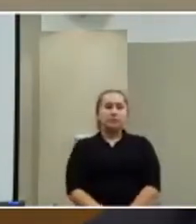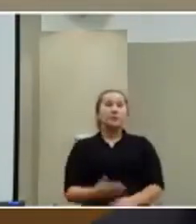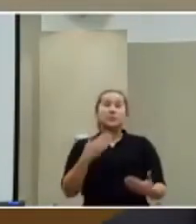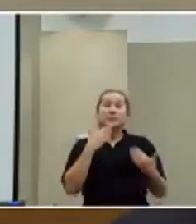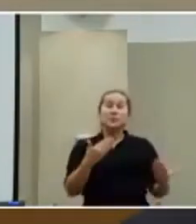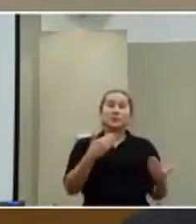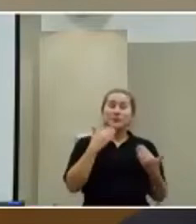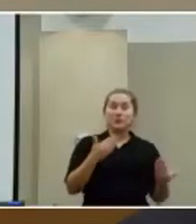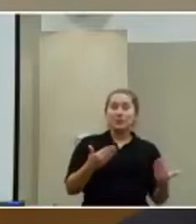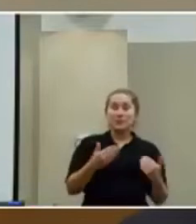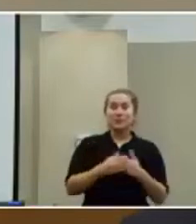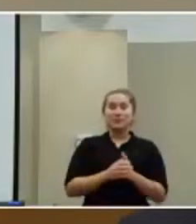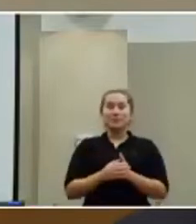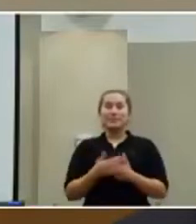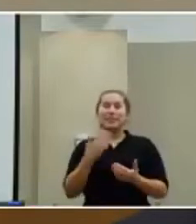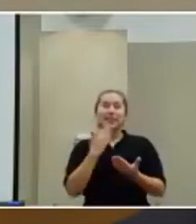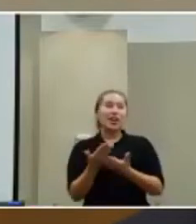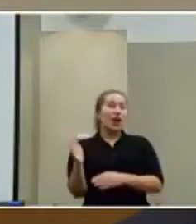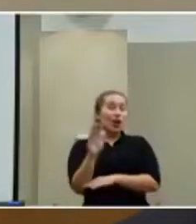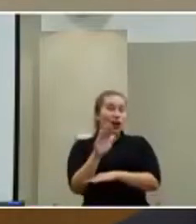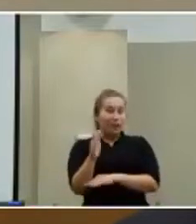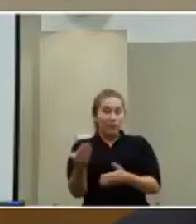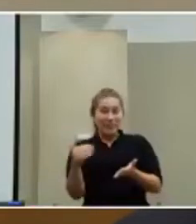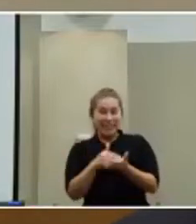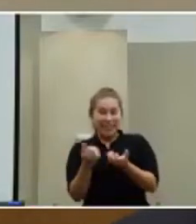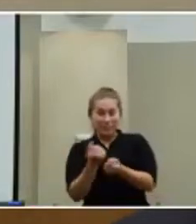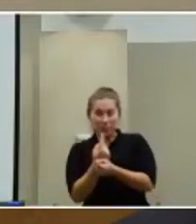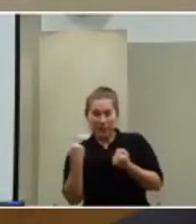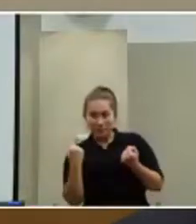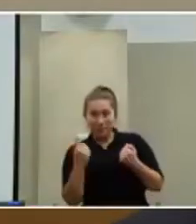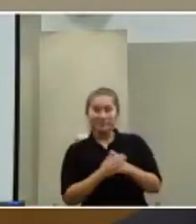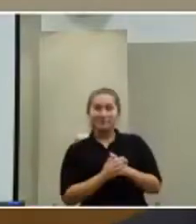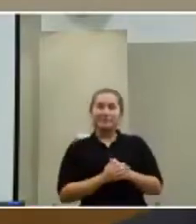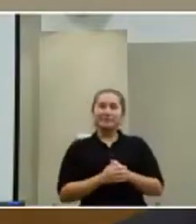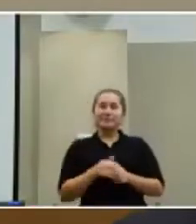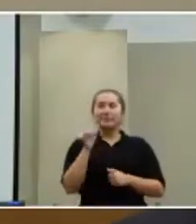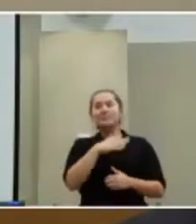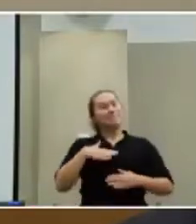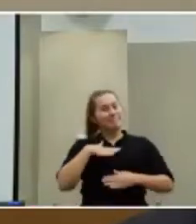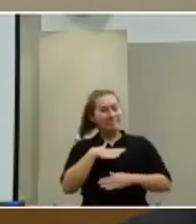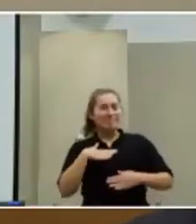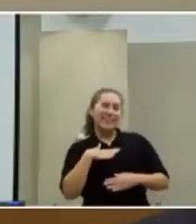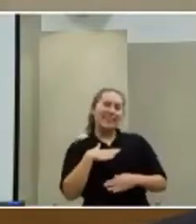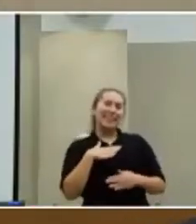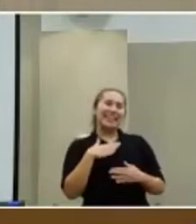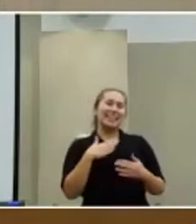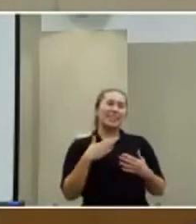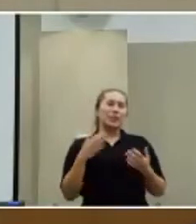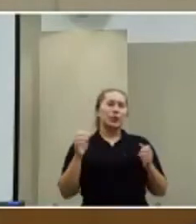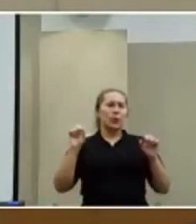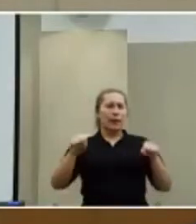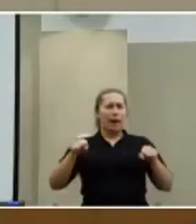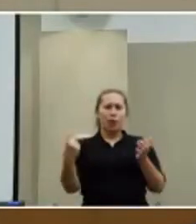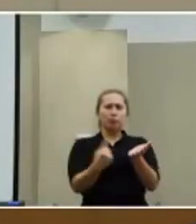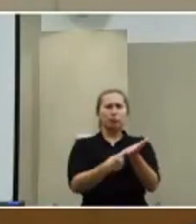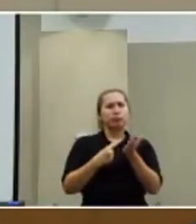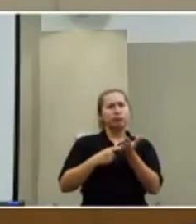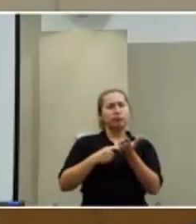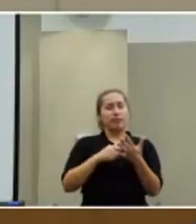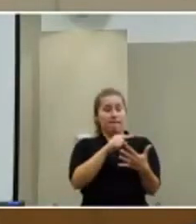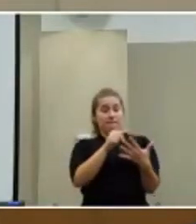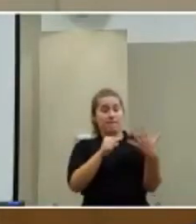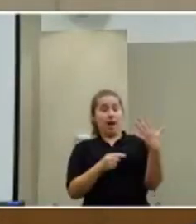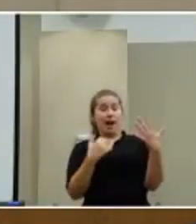Thank you, Sachin. Good afternoon again, everyone. I'm pleased to talk about 5